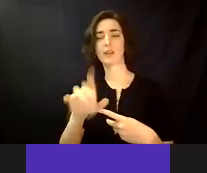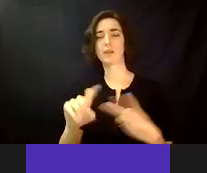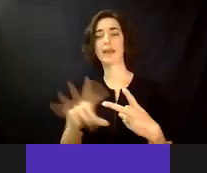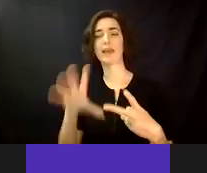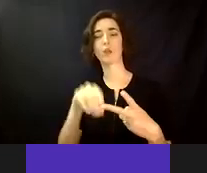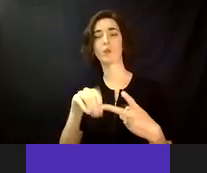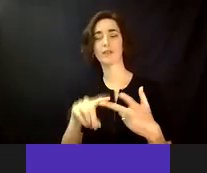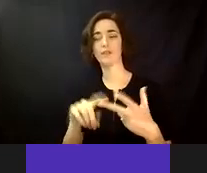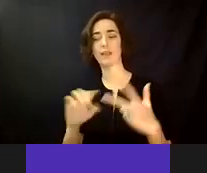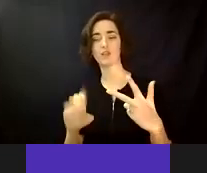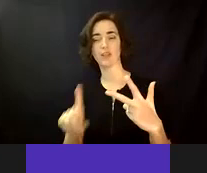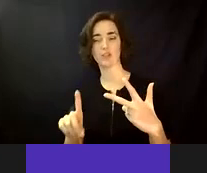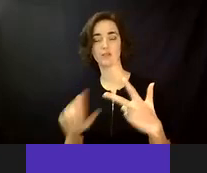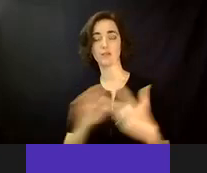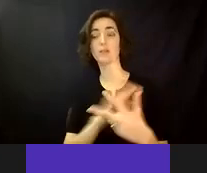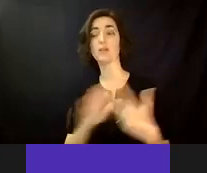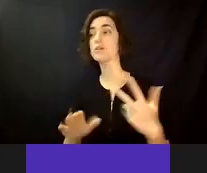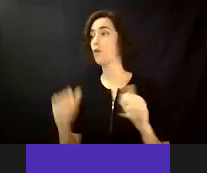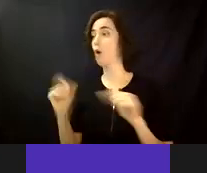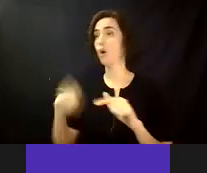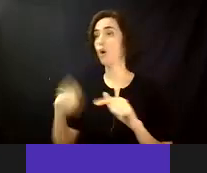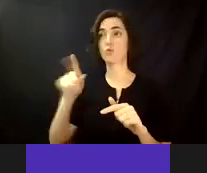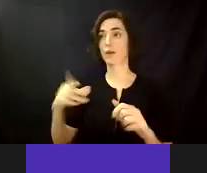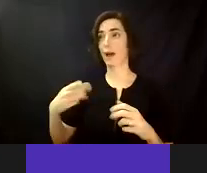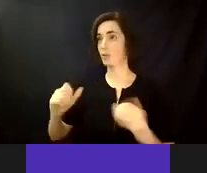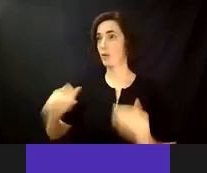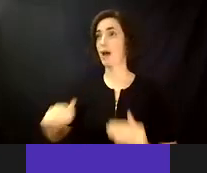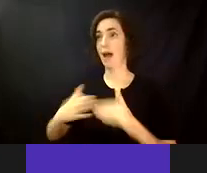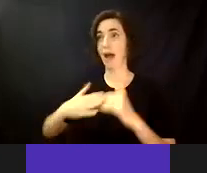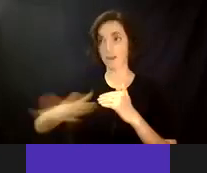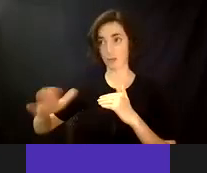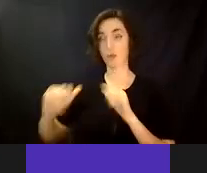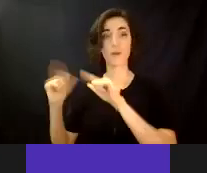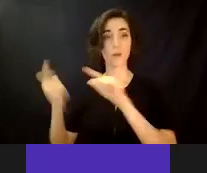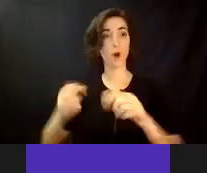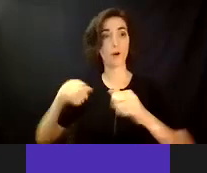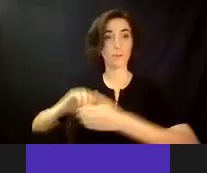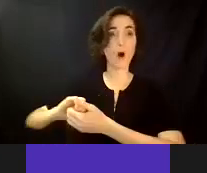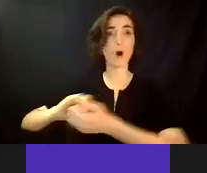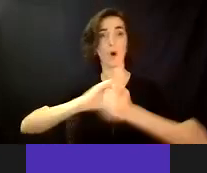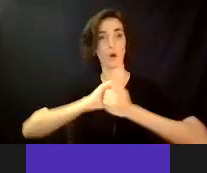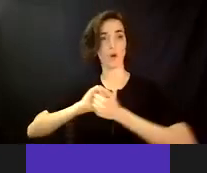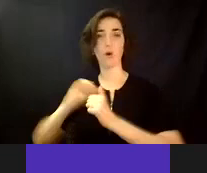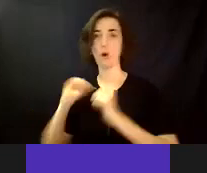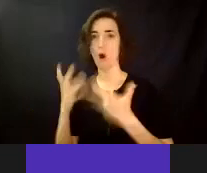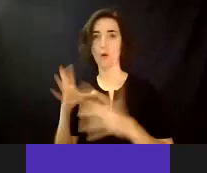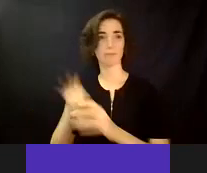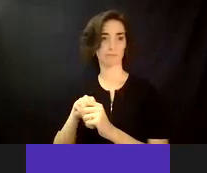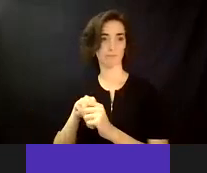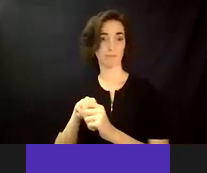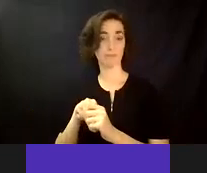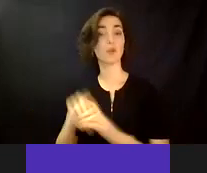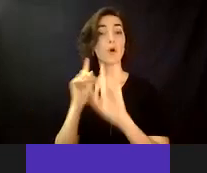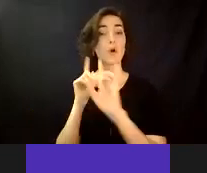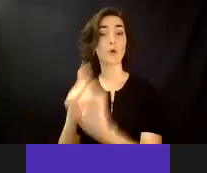post-secondary programs actually on this panel, we've all agreed, we're all part of the partnership of this alliance. And the goal is to promote